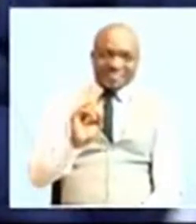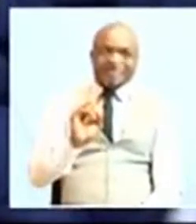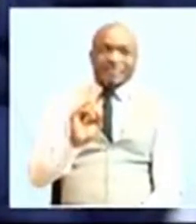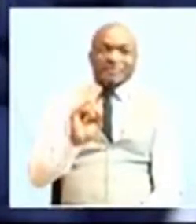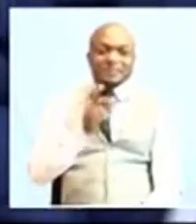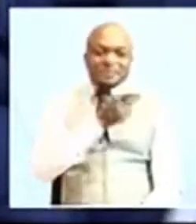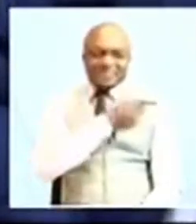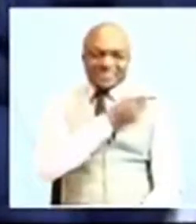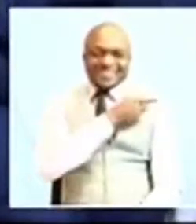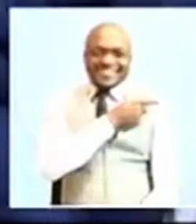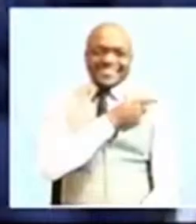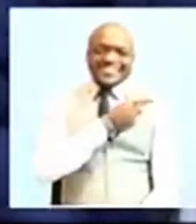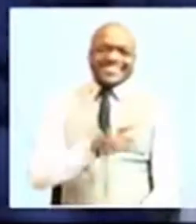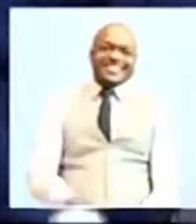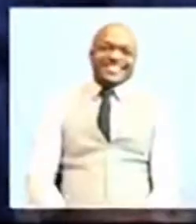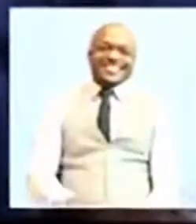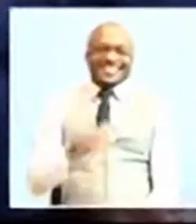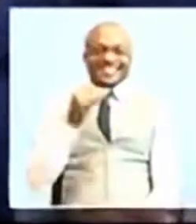Olala.